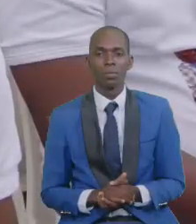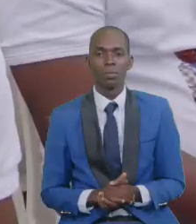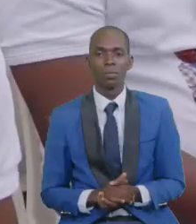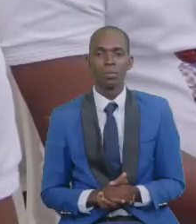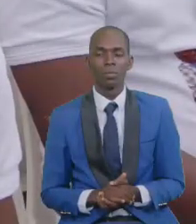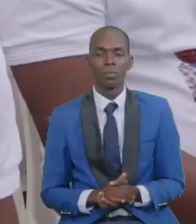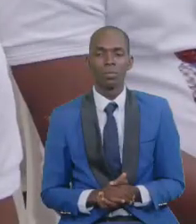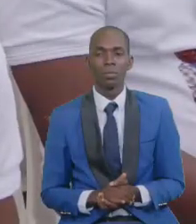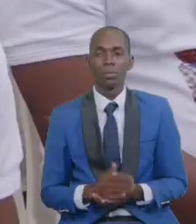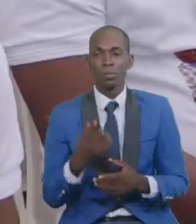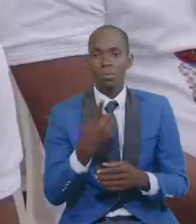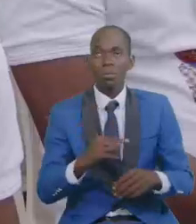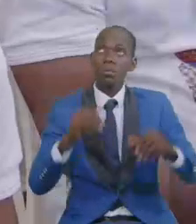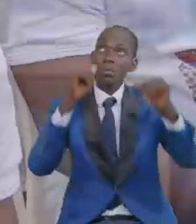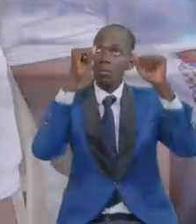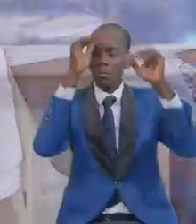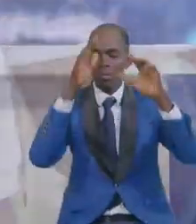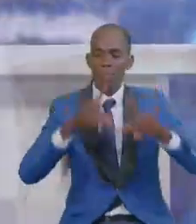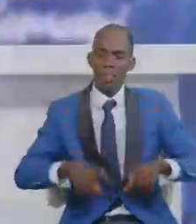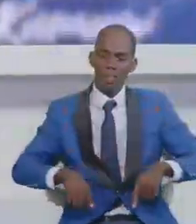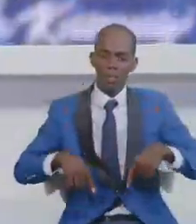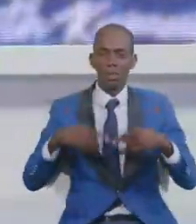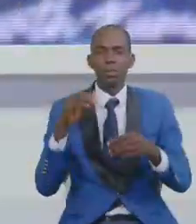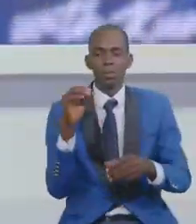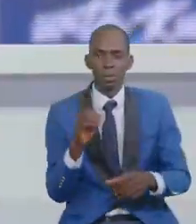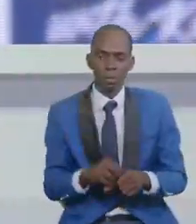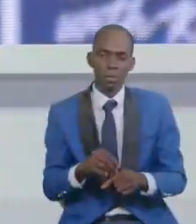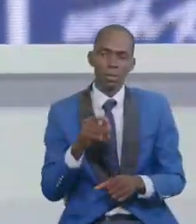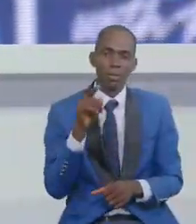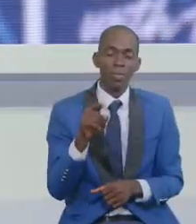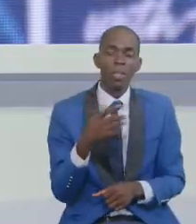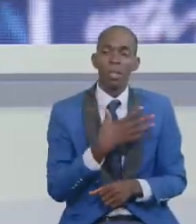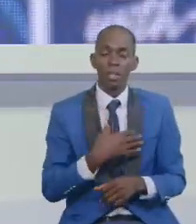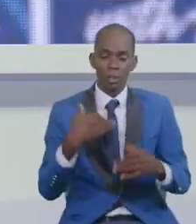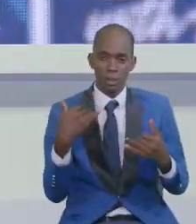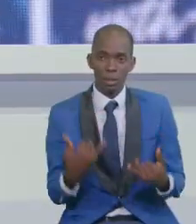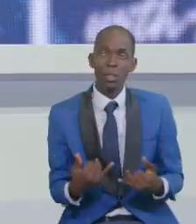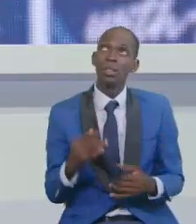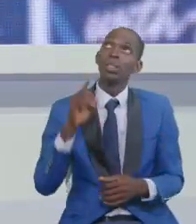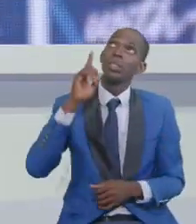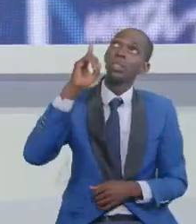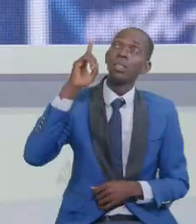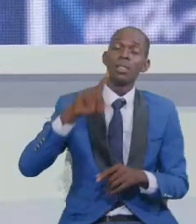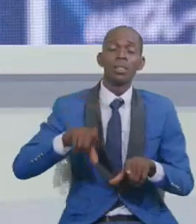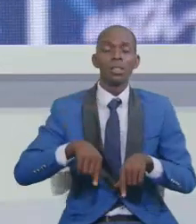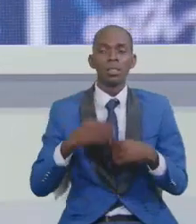The Father lived in him, and now he lives within